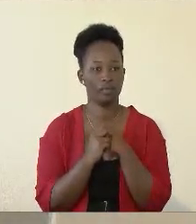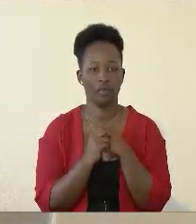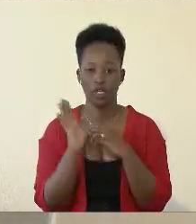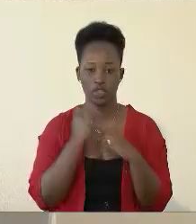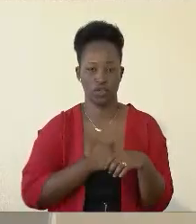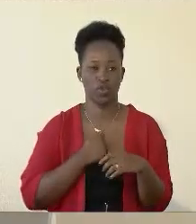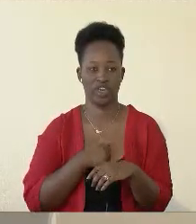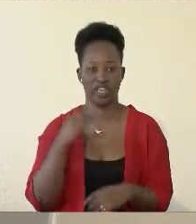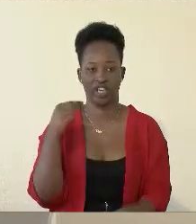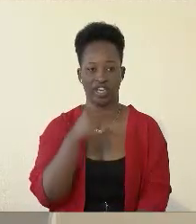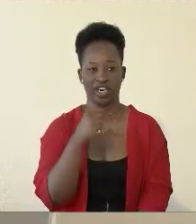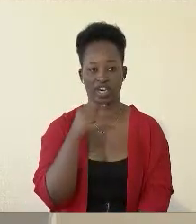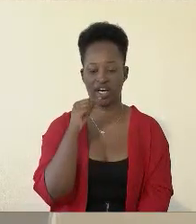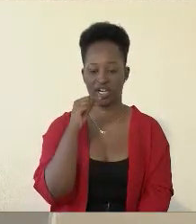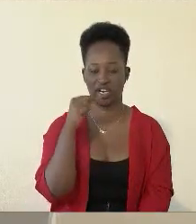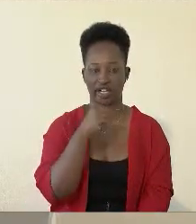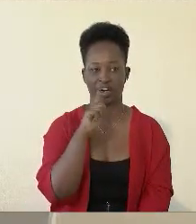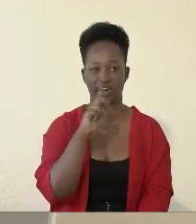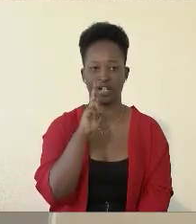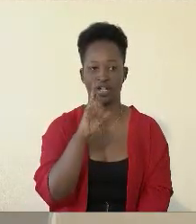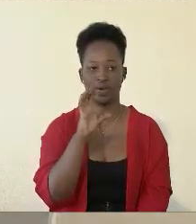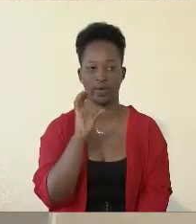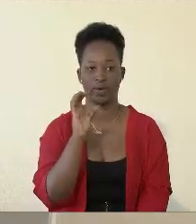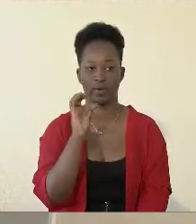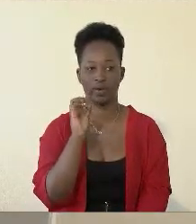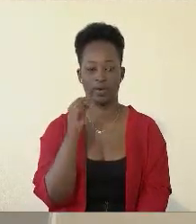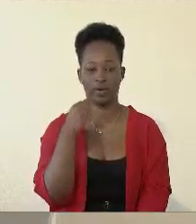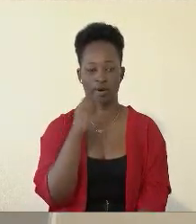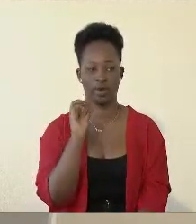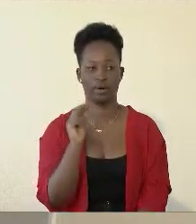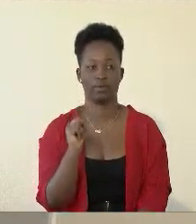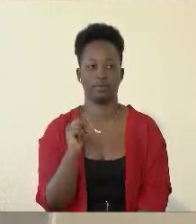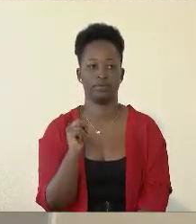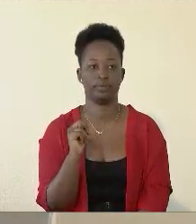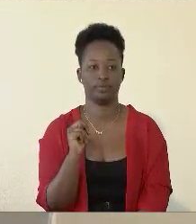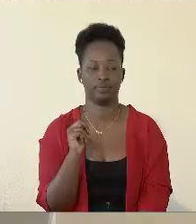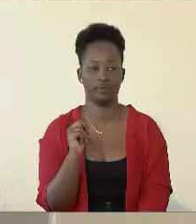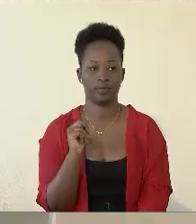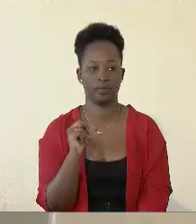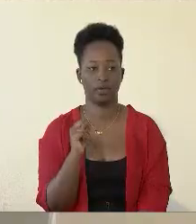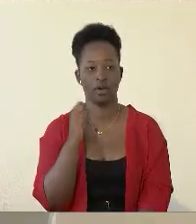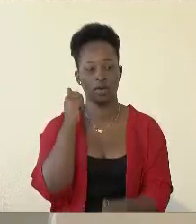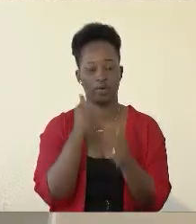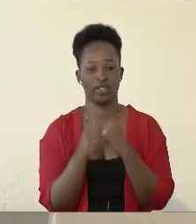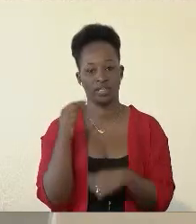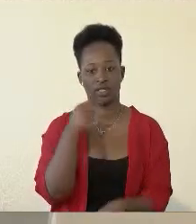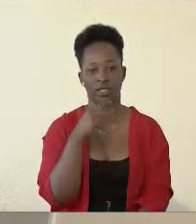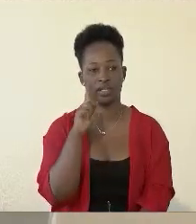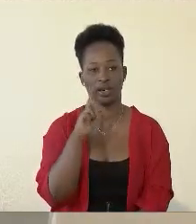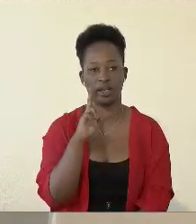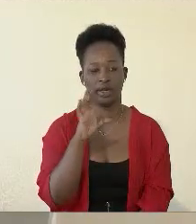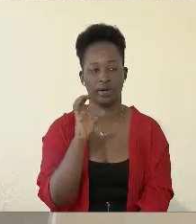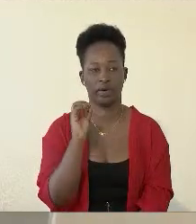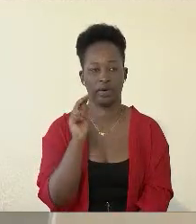Glycagon. Sorry, it is glycagon. The glycagon, all right? Which is the glycagon, all